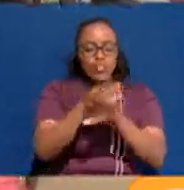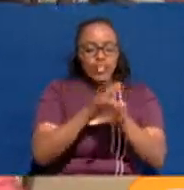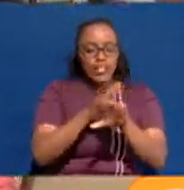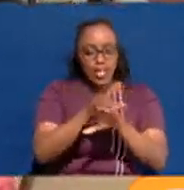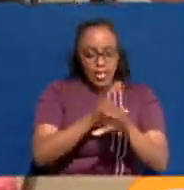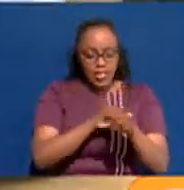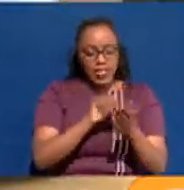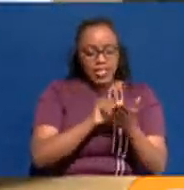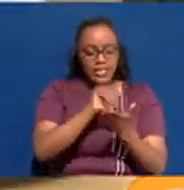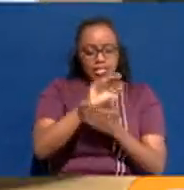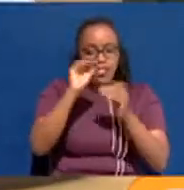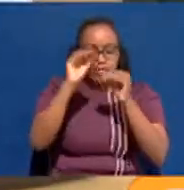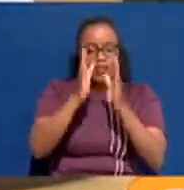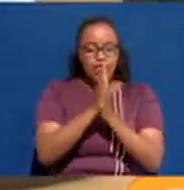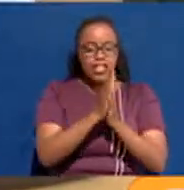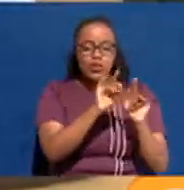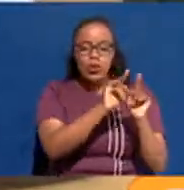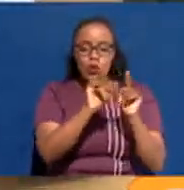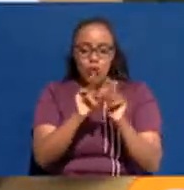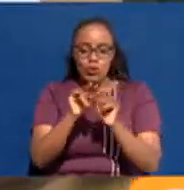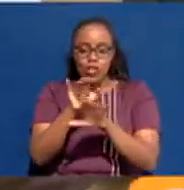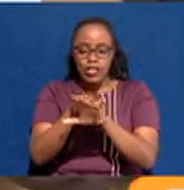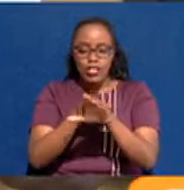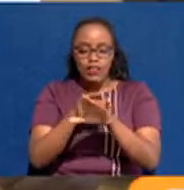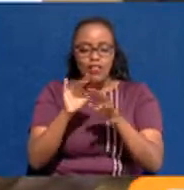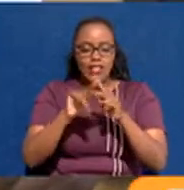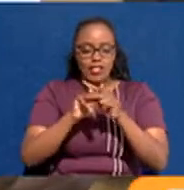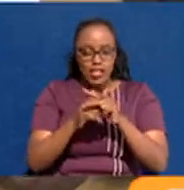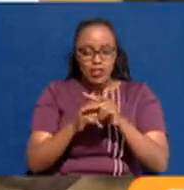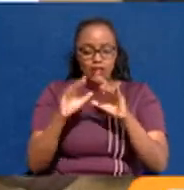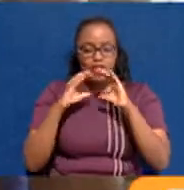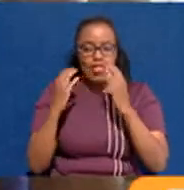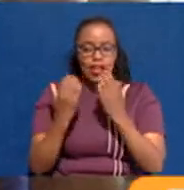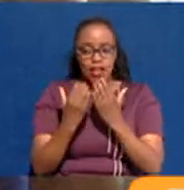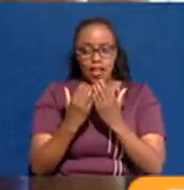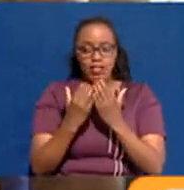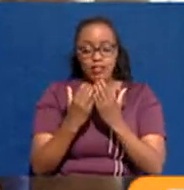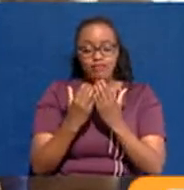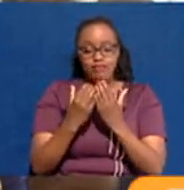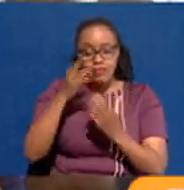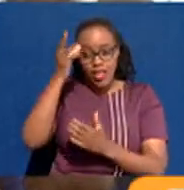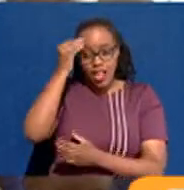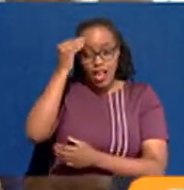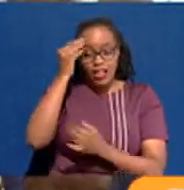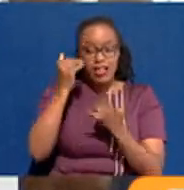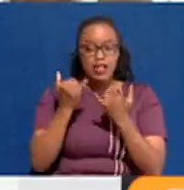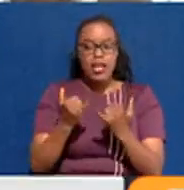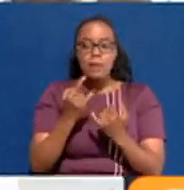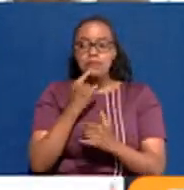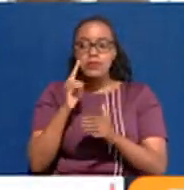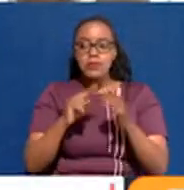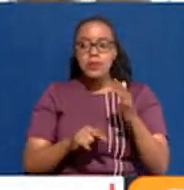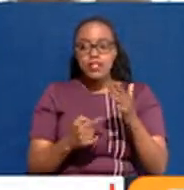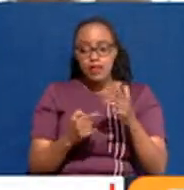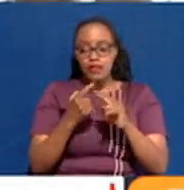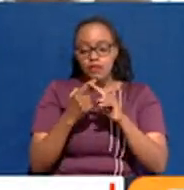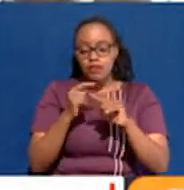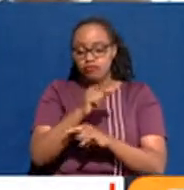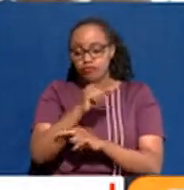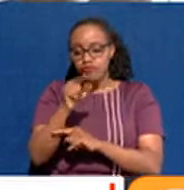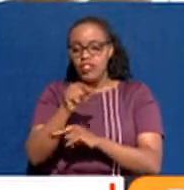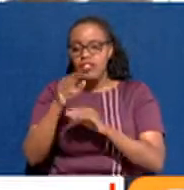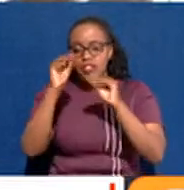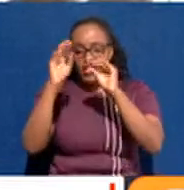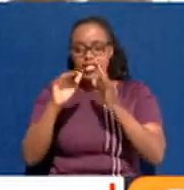of the teachers and consequently delaying the onset of classroom learning. Kwa sasa tumeambiwa na wakuu wetu kwamba walimu